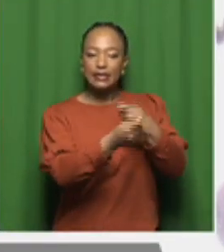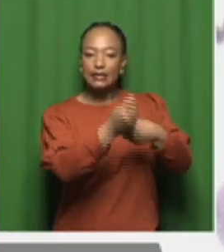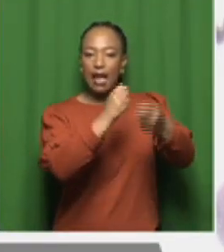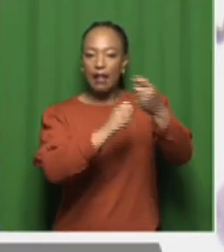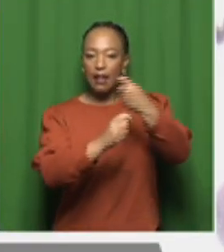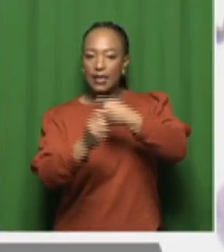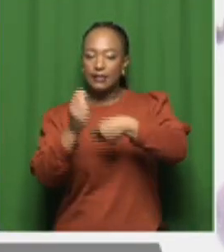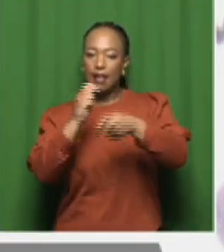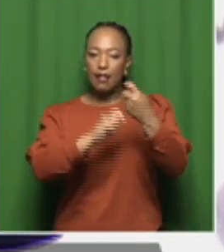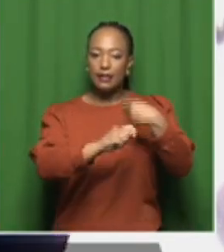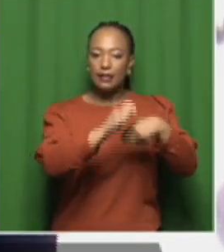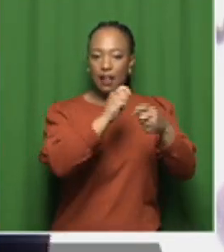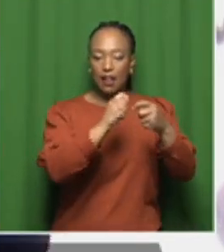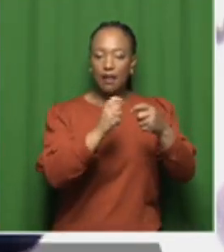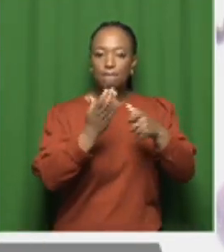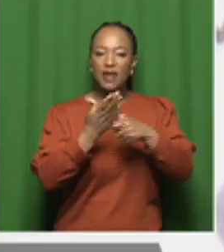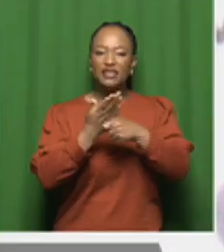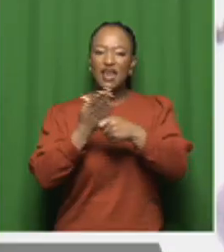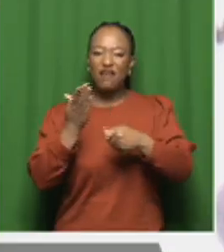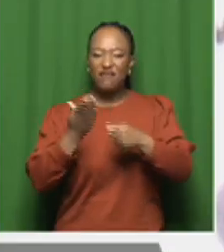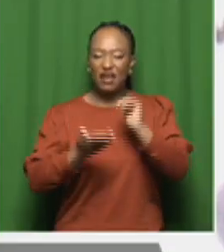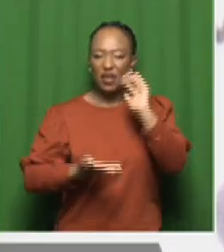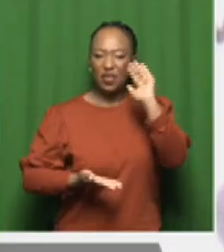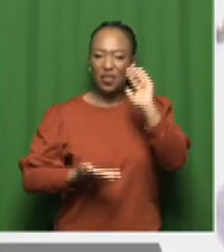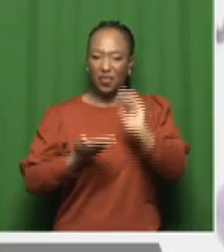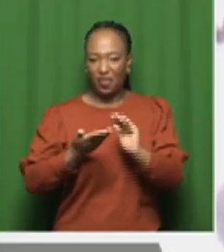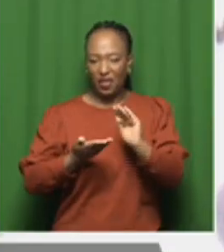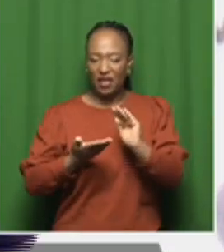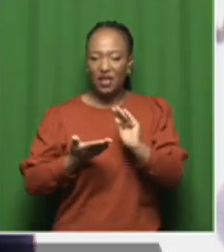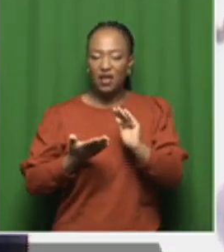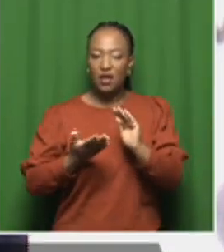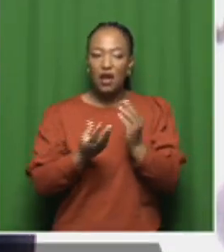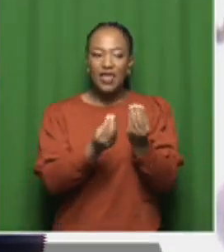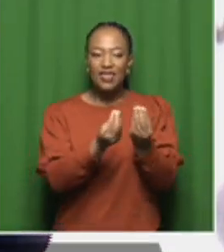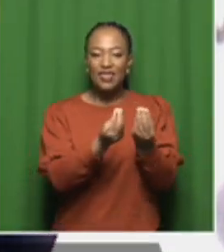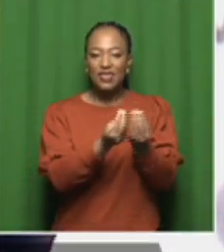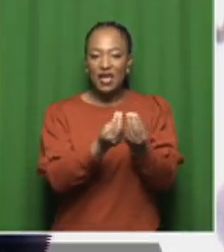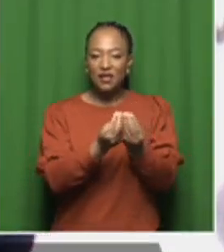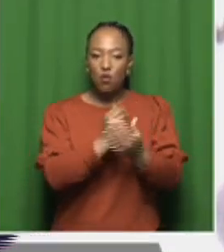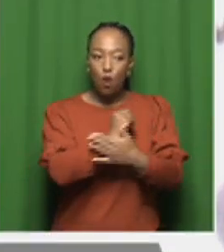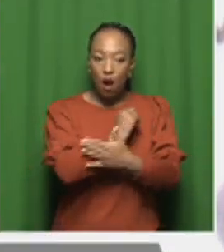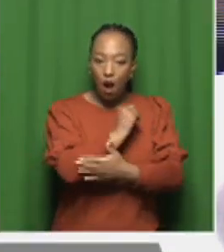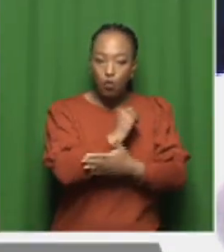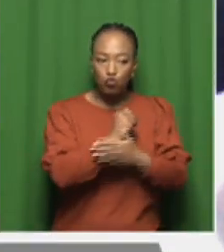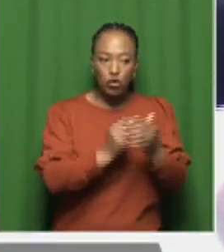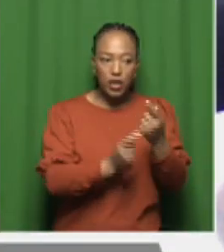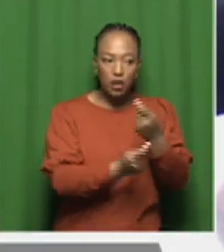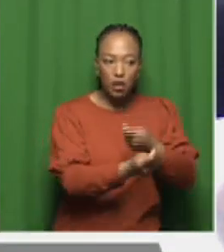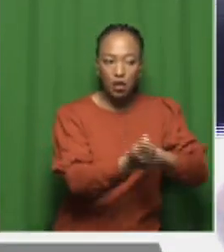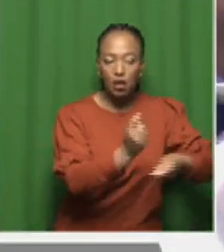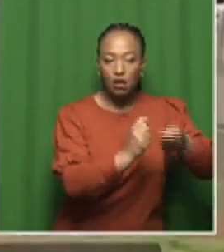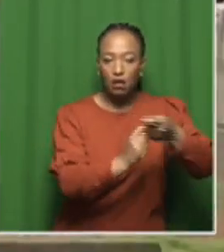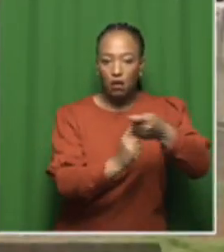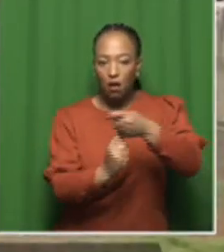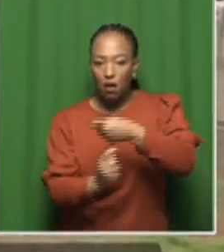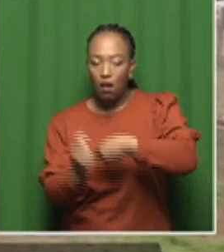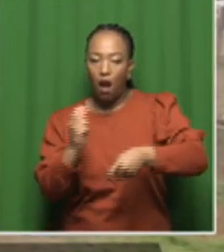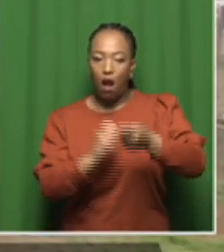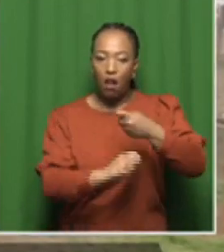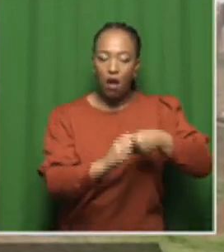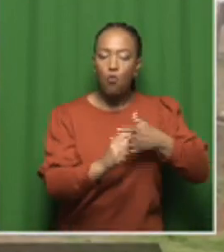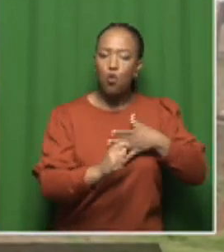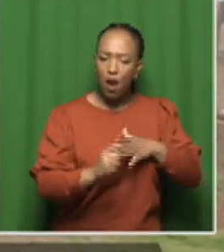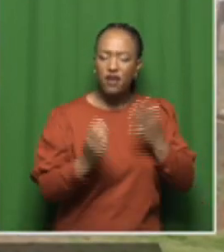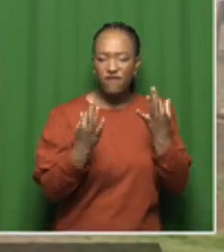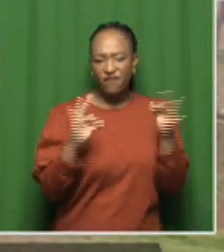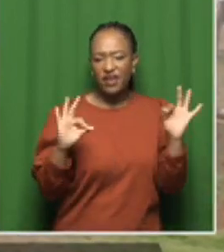arrive at a point where in Africa the movement of goods from one country to another is free of any cost. However, what's